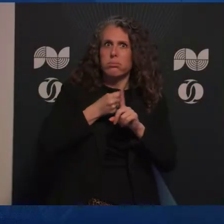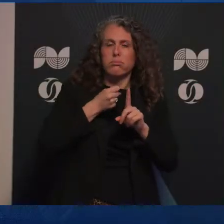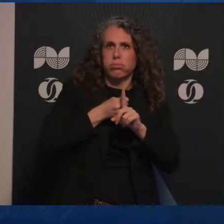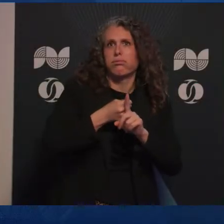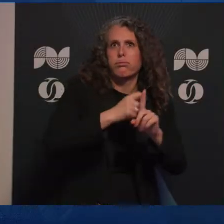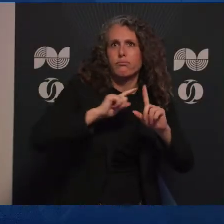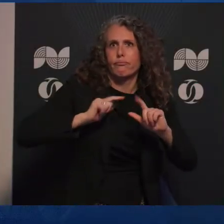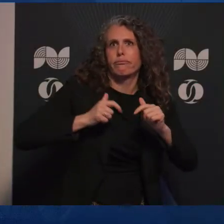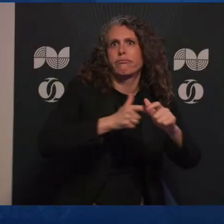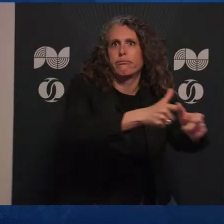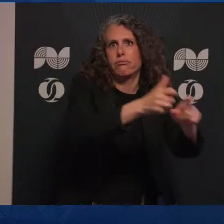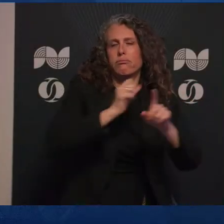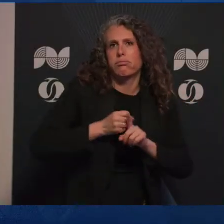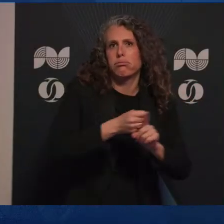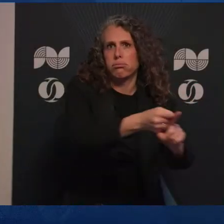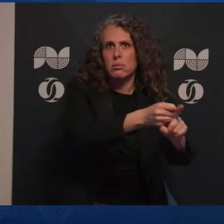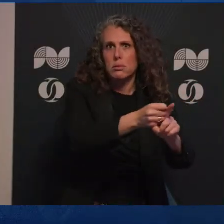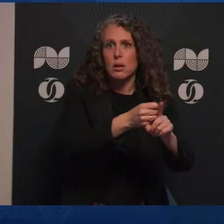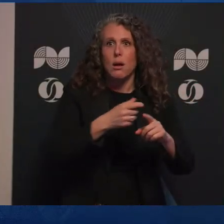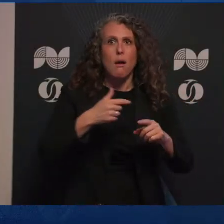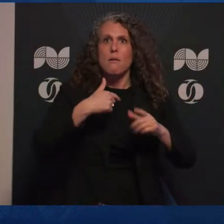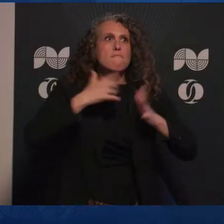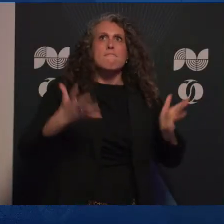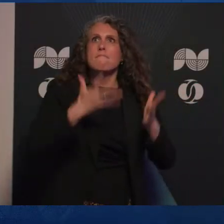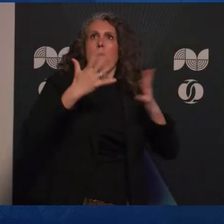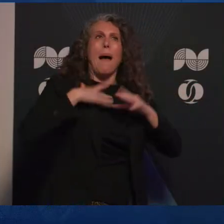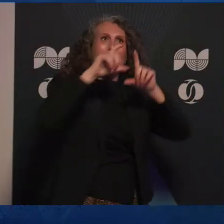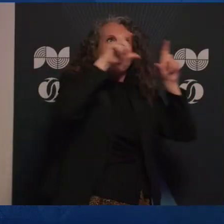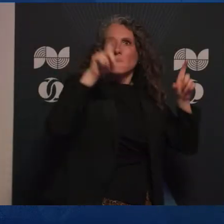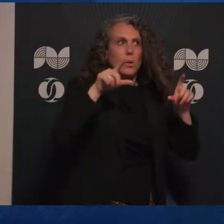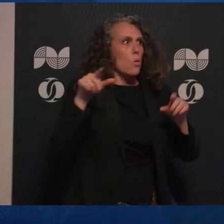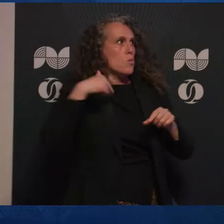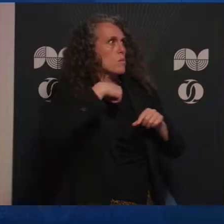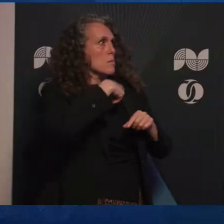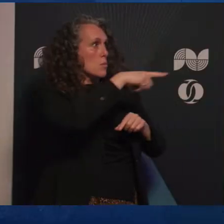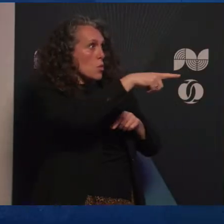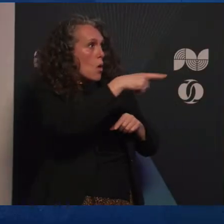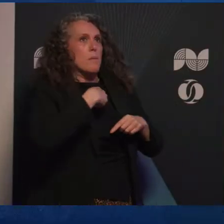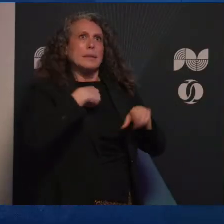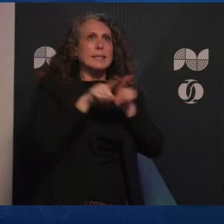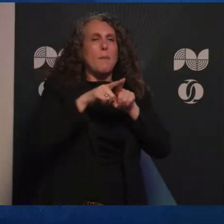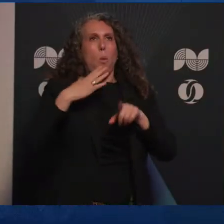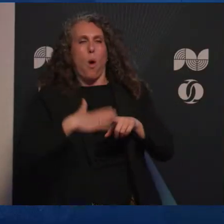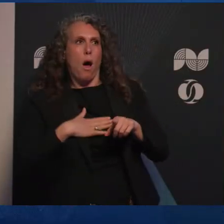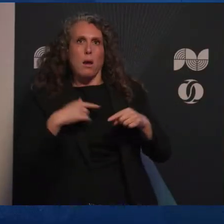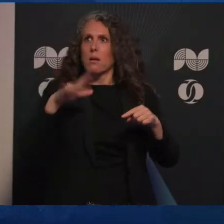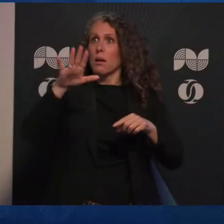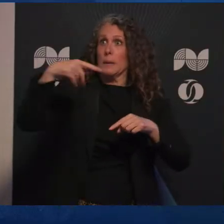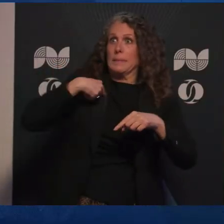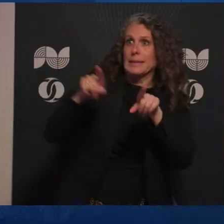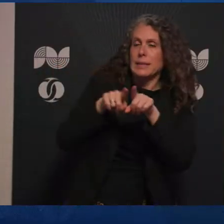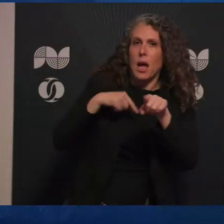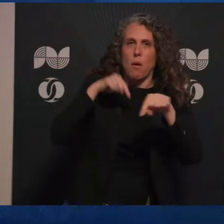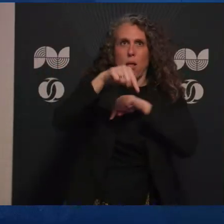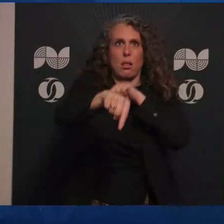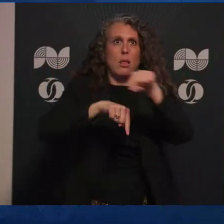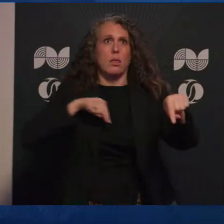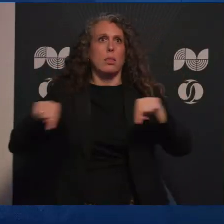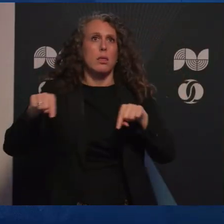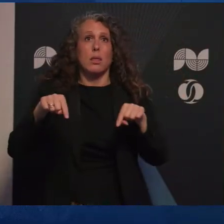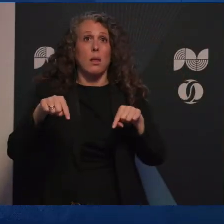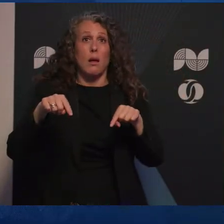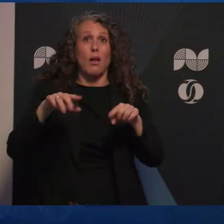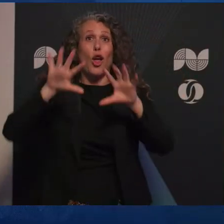their own industry, everybody will be reacting to what everybody else is doing. We are going to be rolling